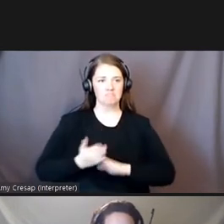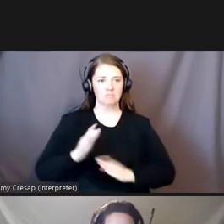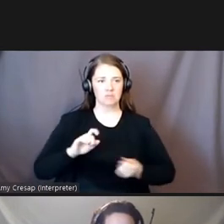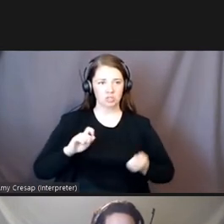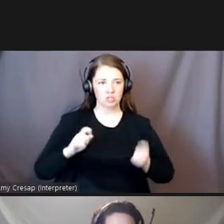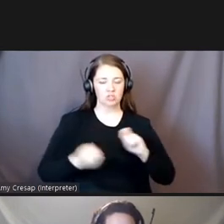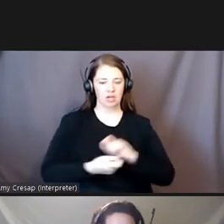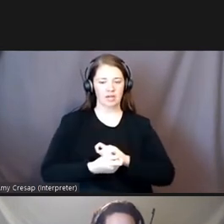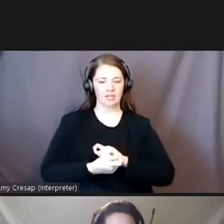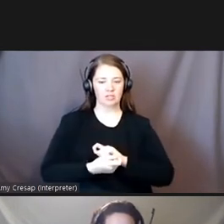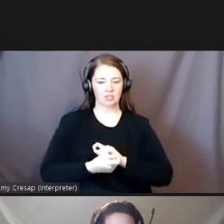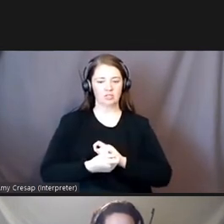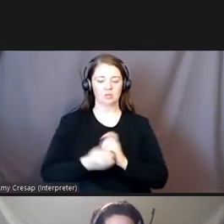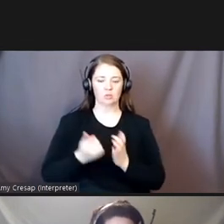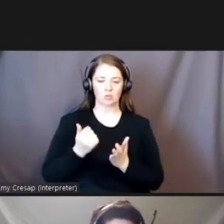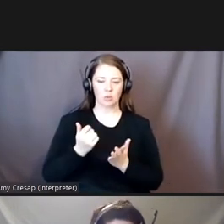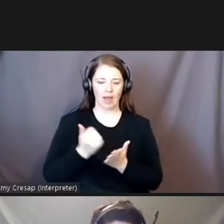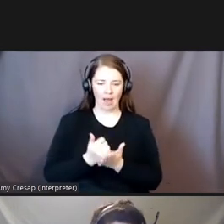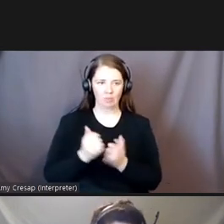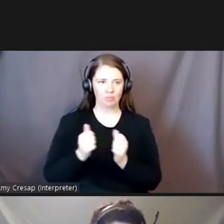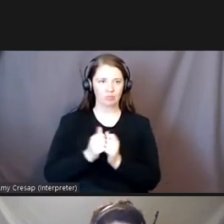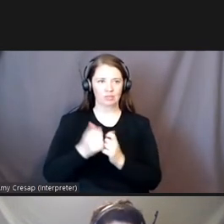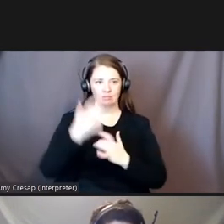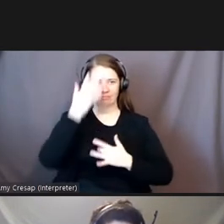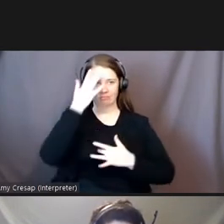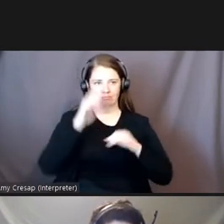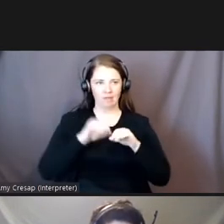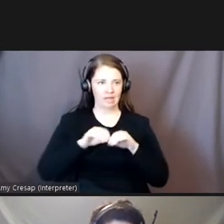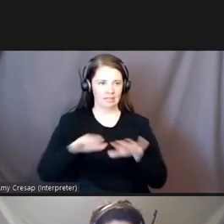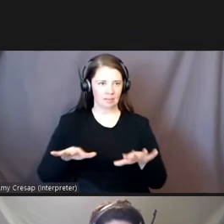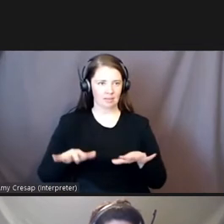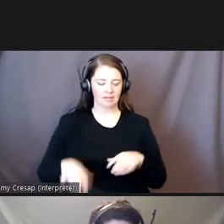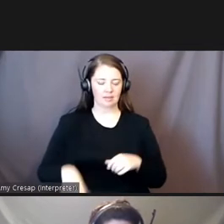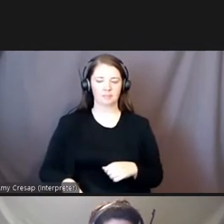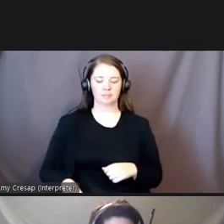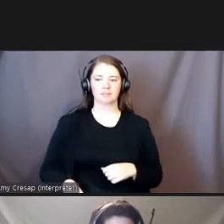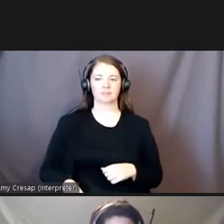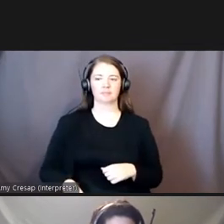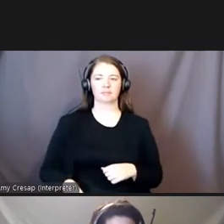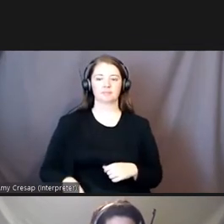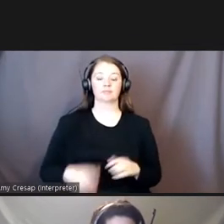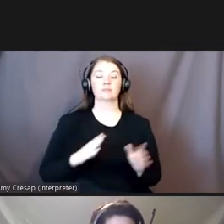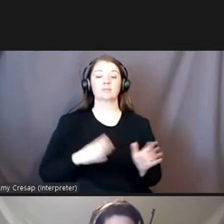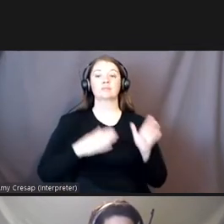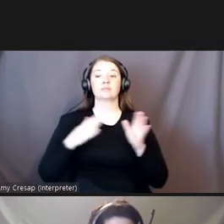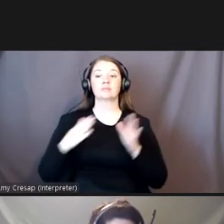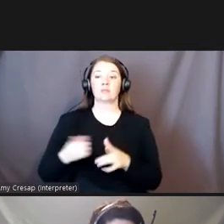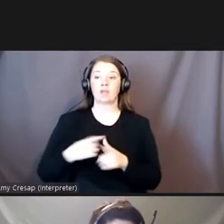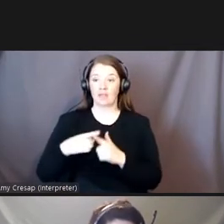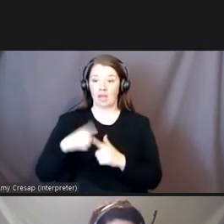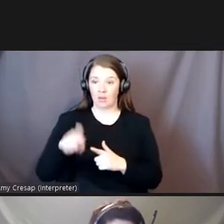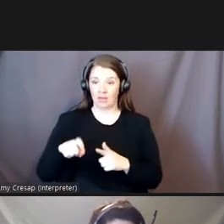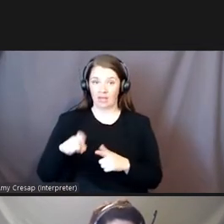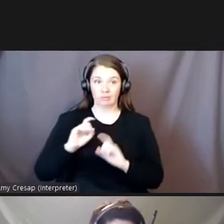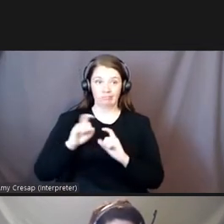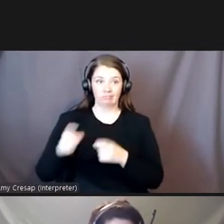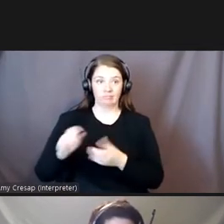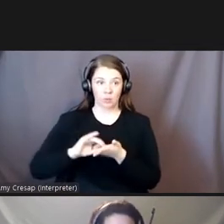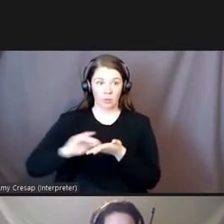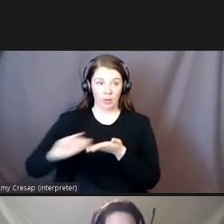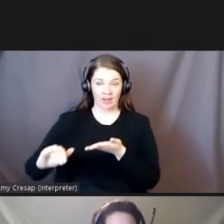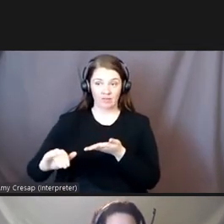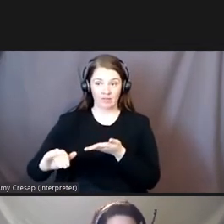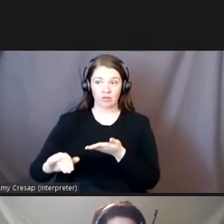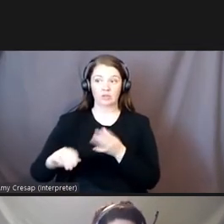to deal with the pandemic. We've later granted a waiver to expand the